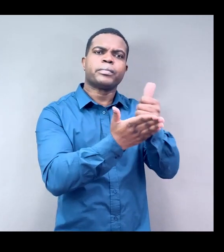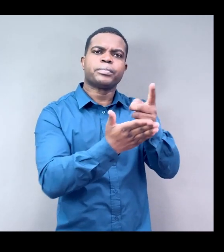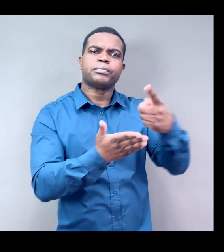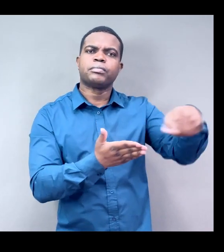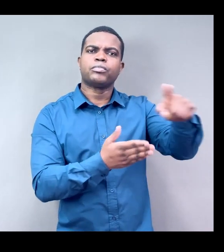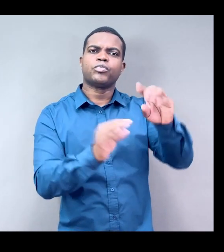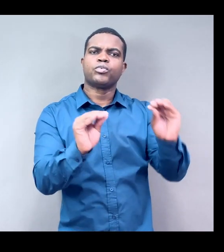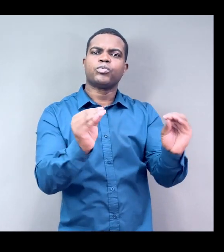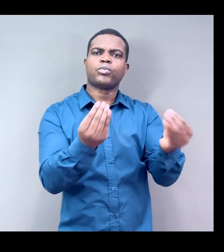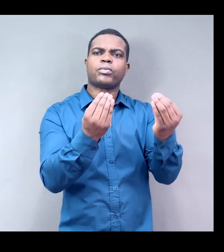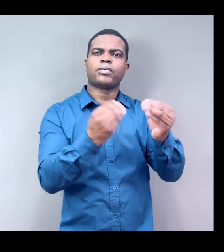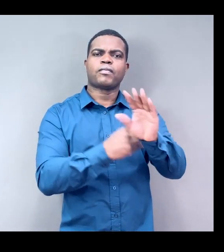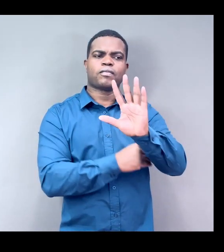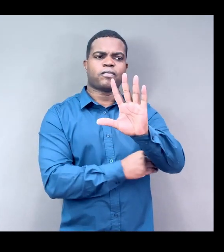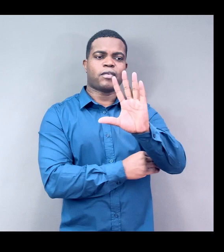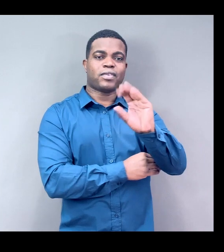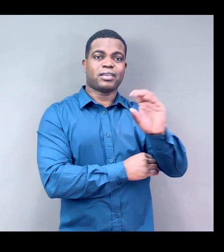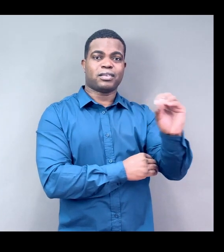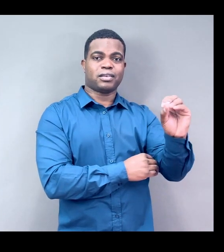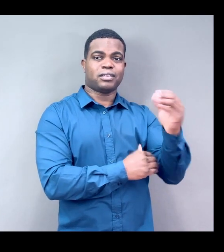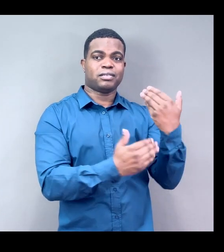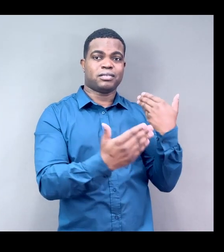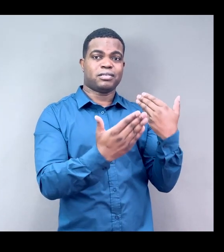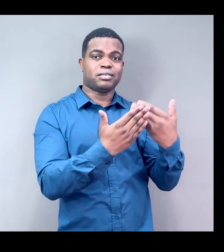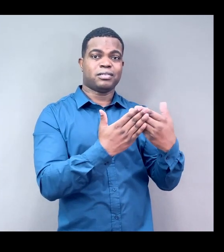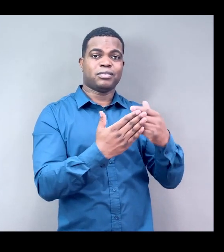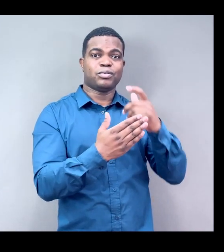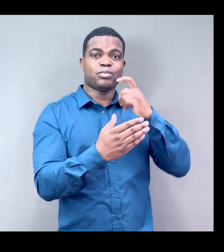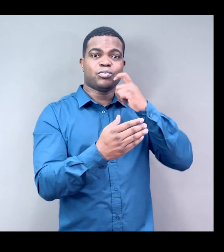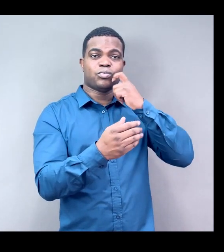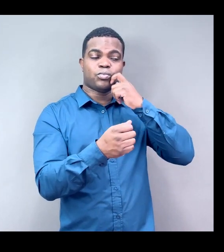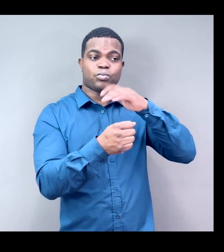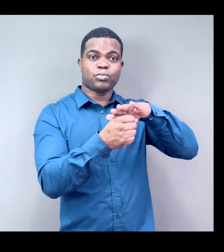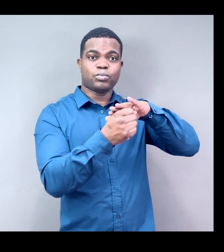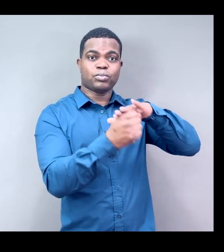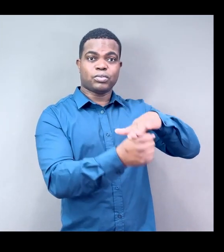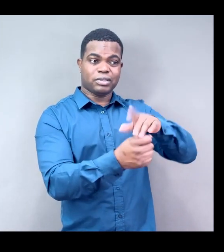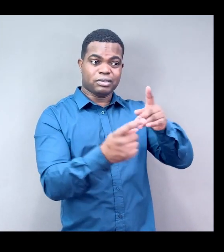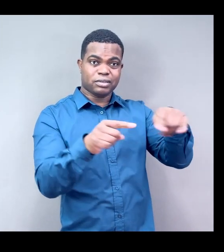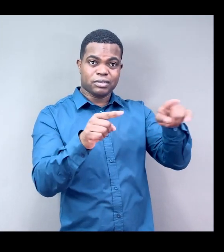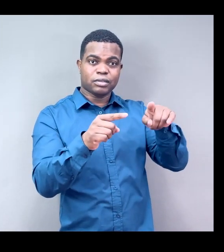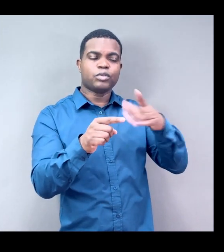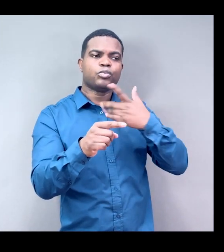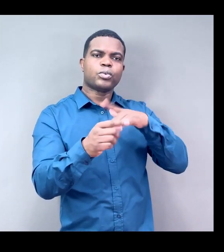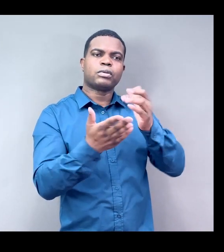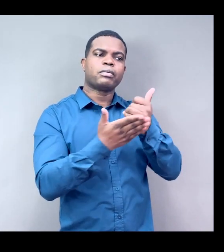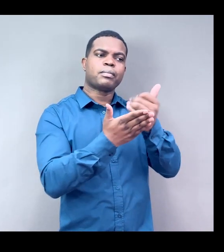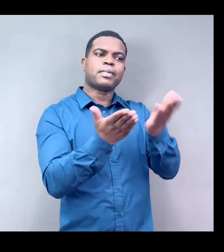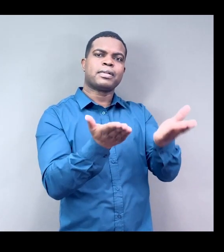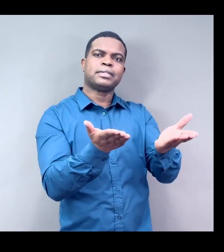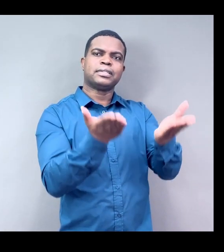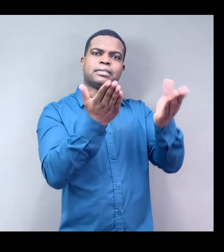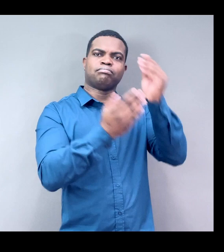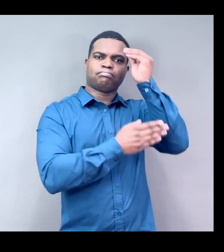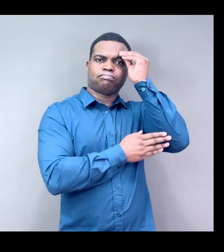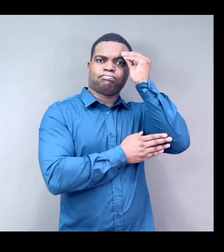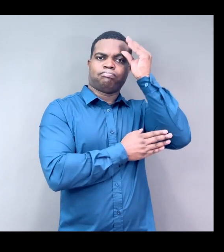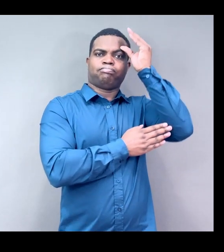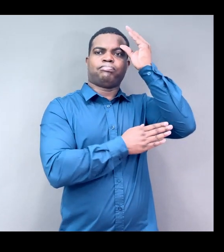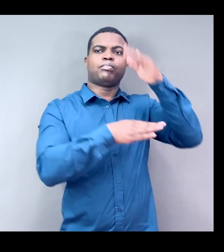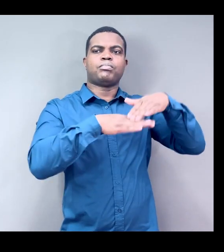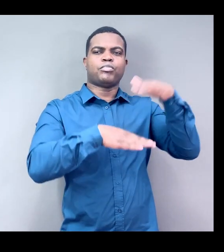increase the knowledge and awareness among 500 racialized